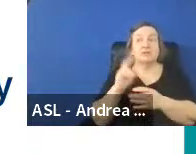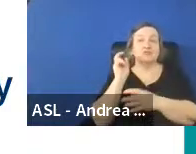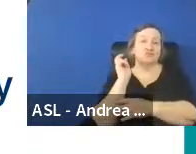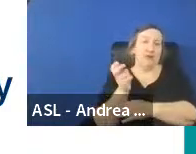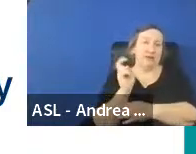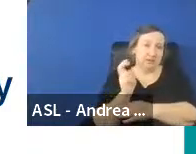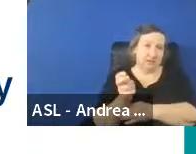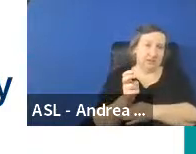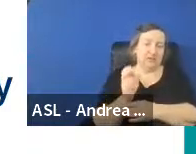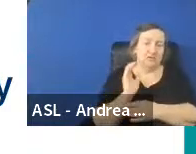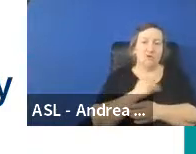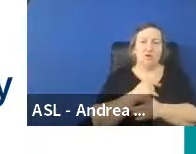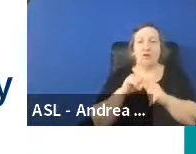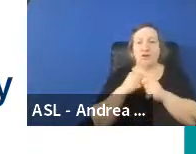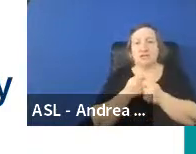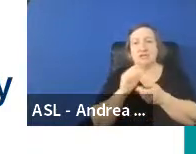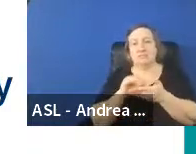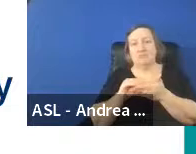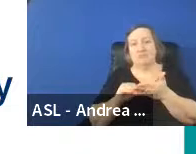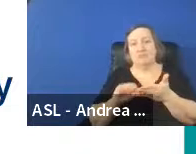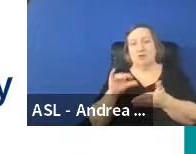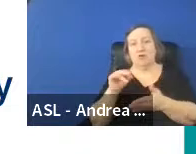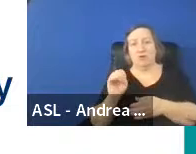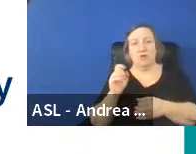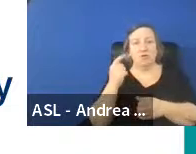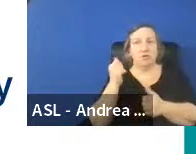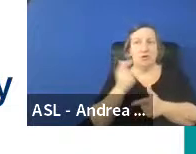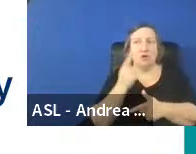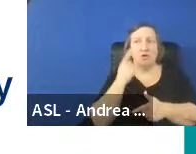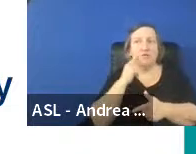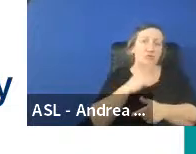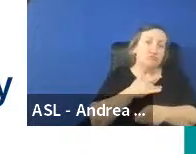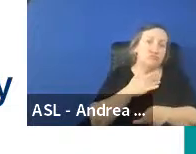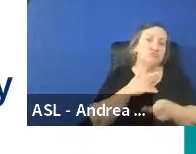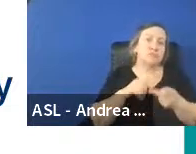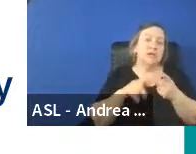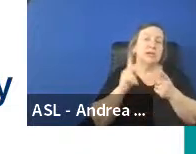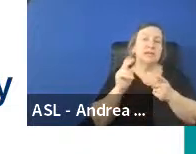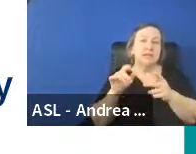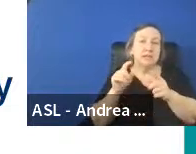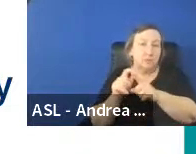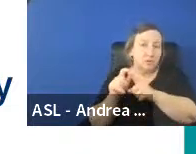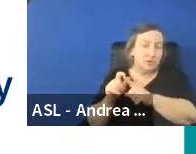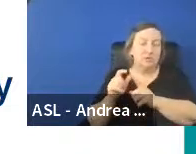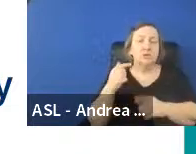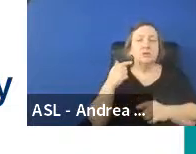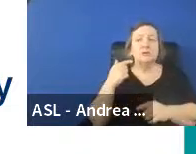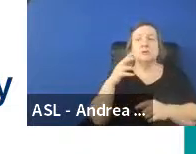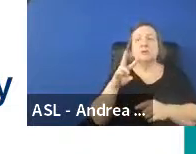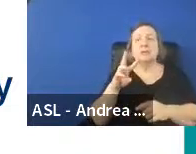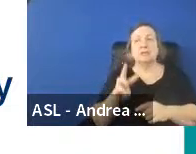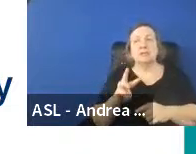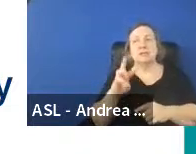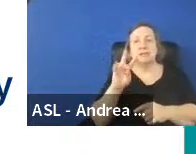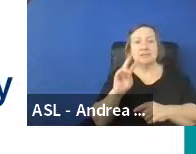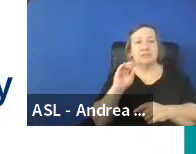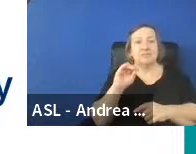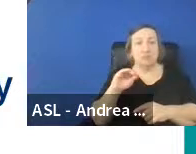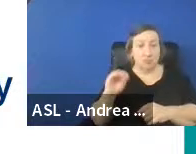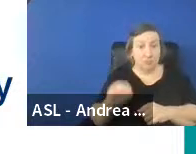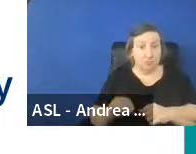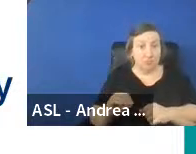So our team went ahead and coded all of those for sentiment and keywords, and we found that 67% of